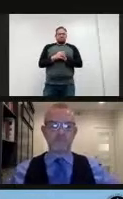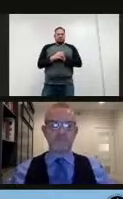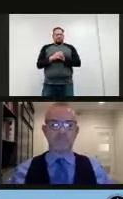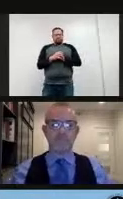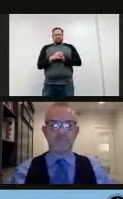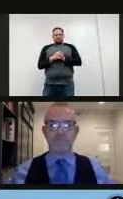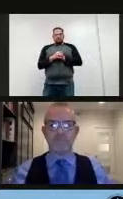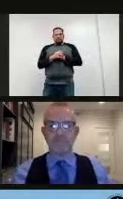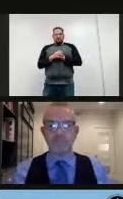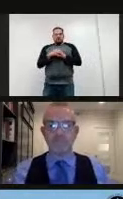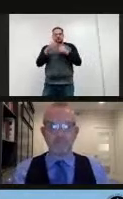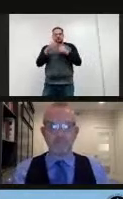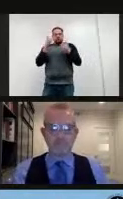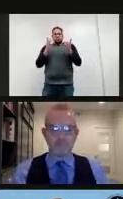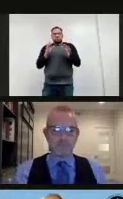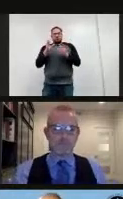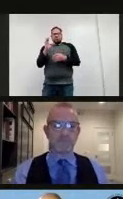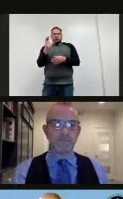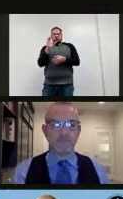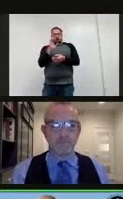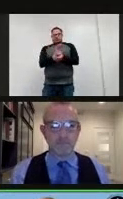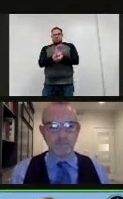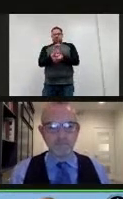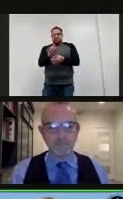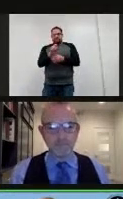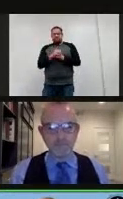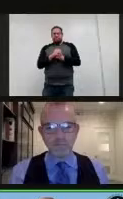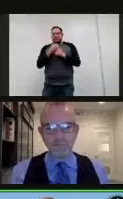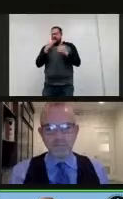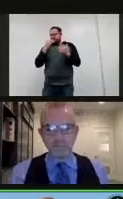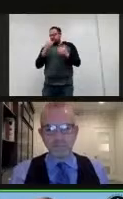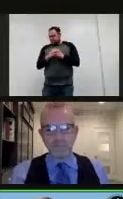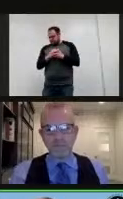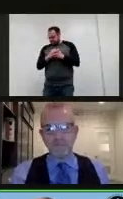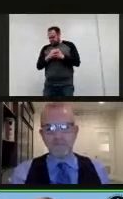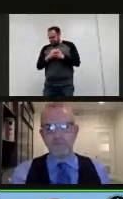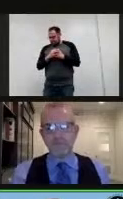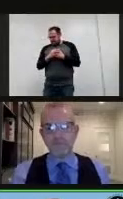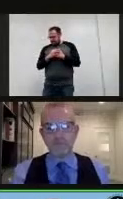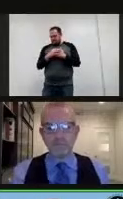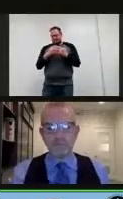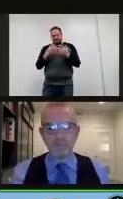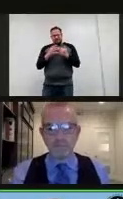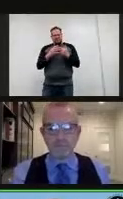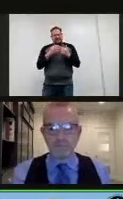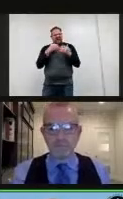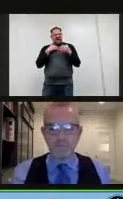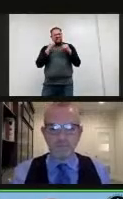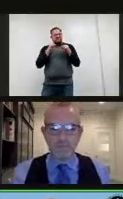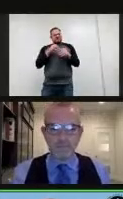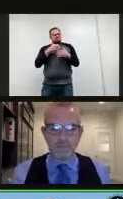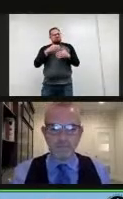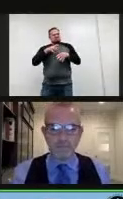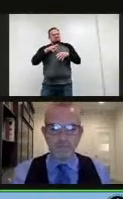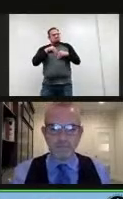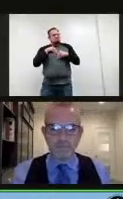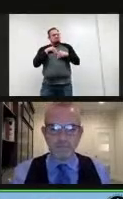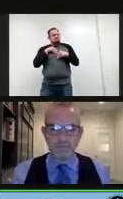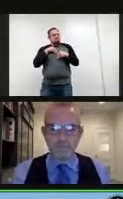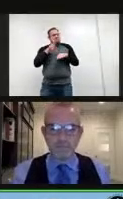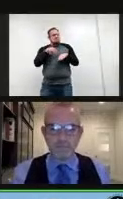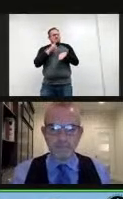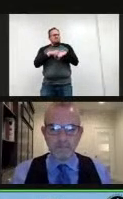Director Chandragiri. Oh, thank you very much. I mean, I can live with the original document, but I see where you're coming